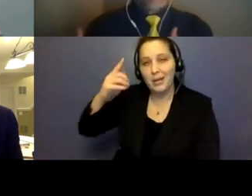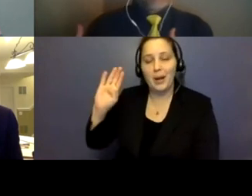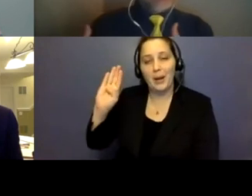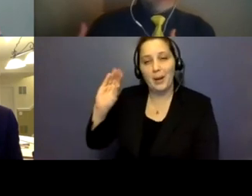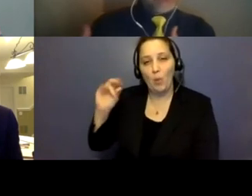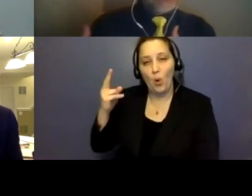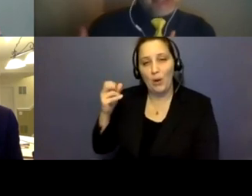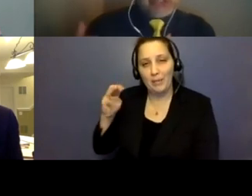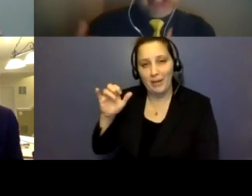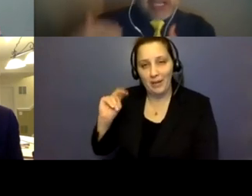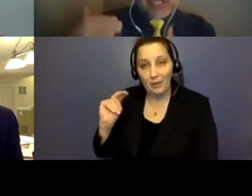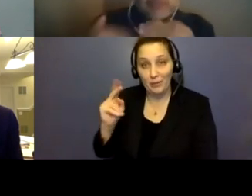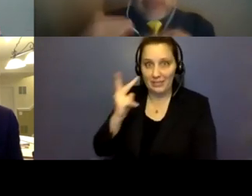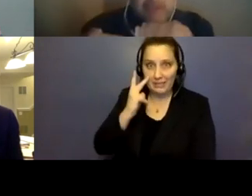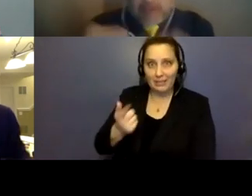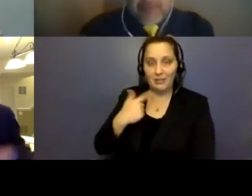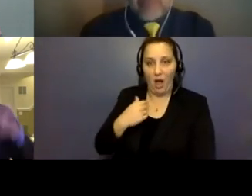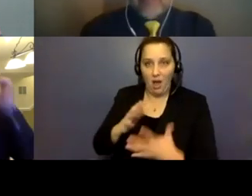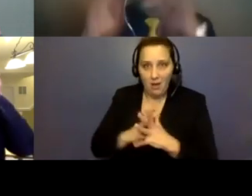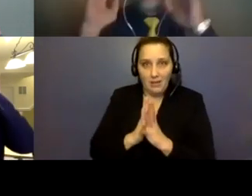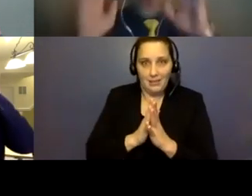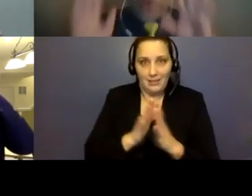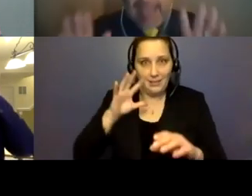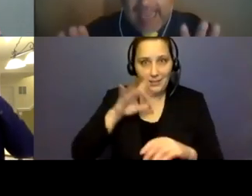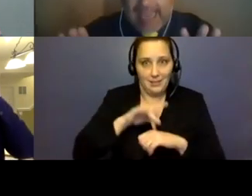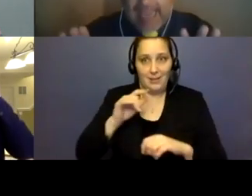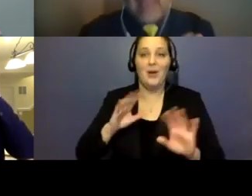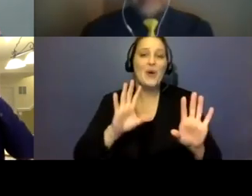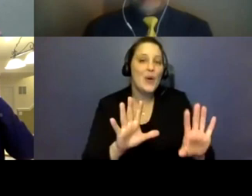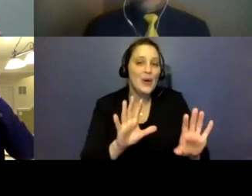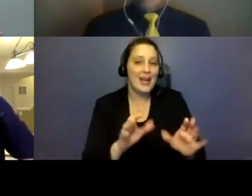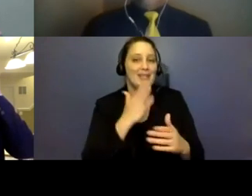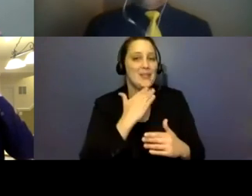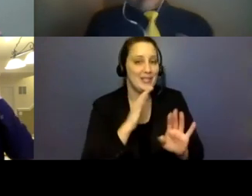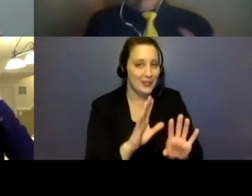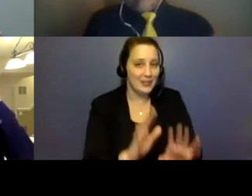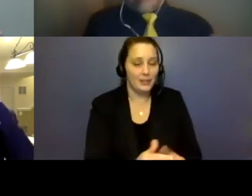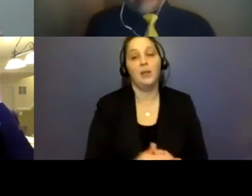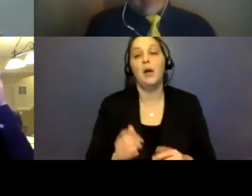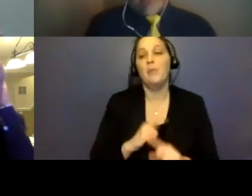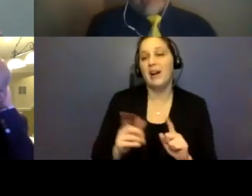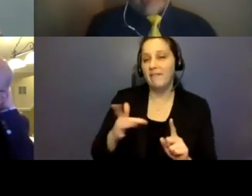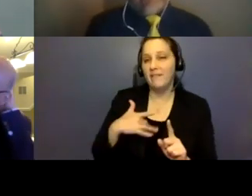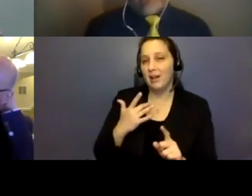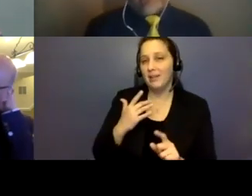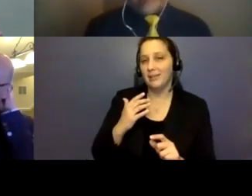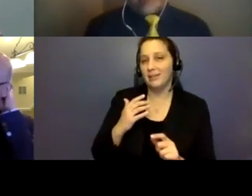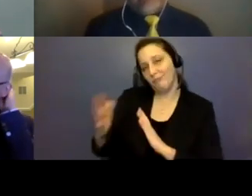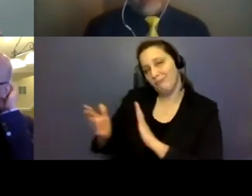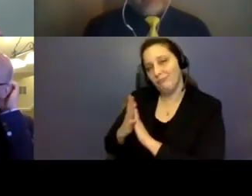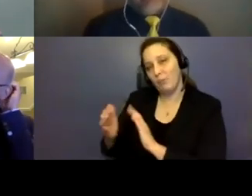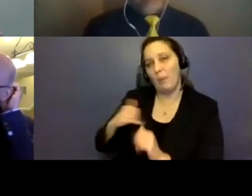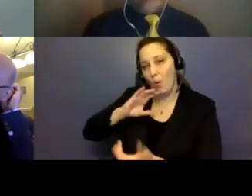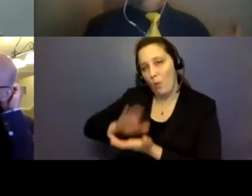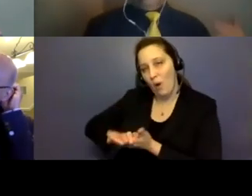So when she sees that I get to that going, she's like, "Okay." But then I kind of felt some kind of way for her. I'm thinking, you